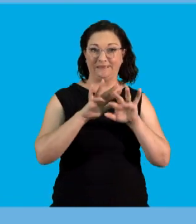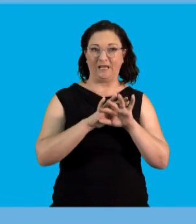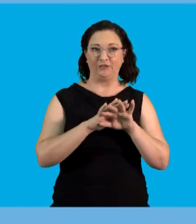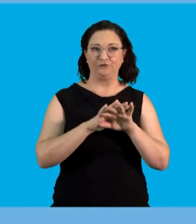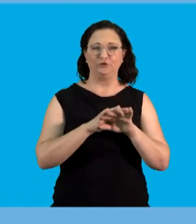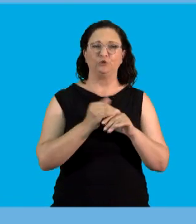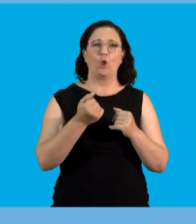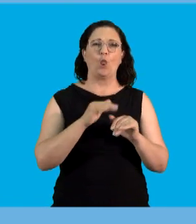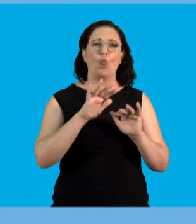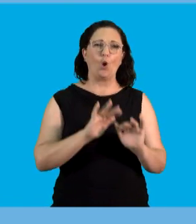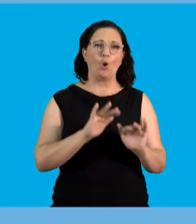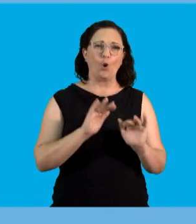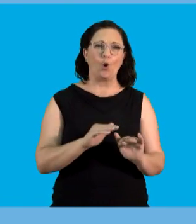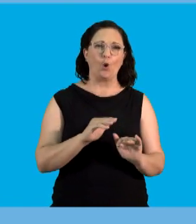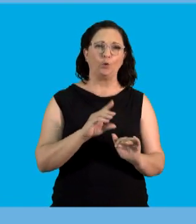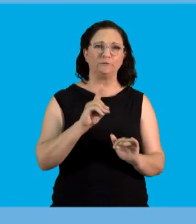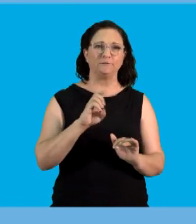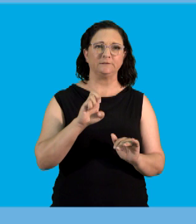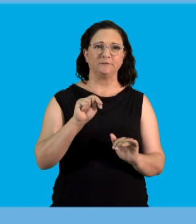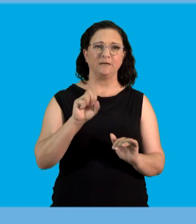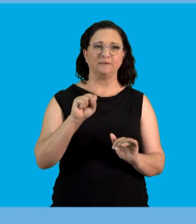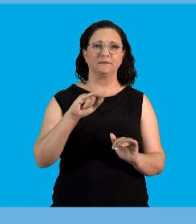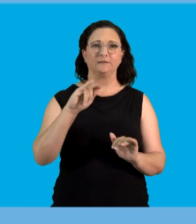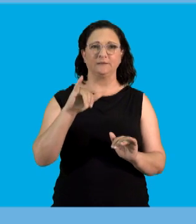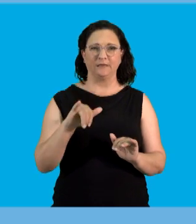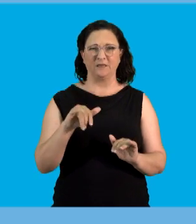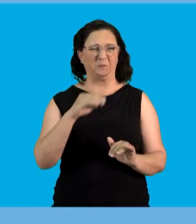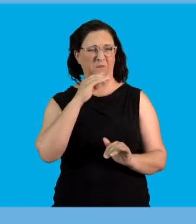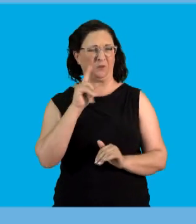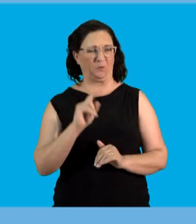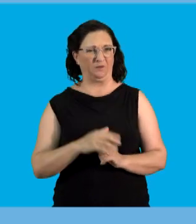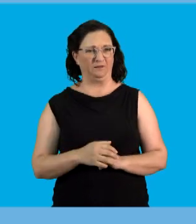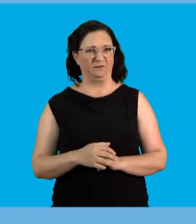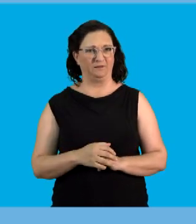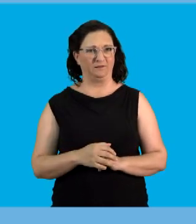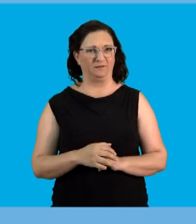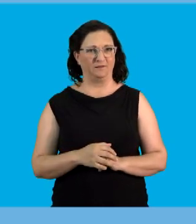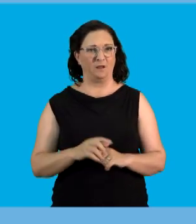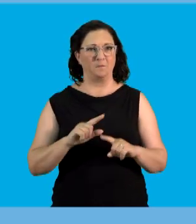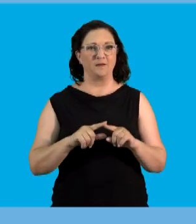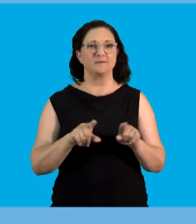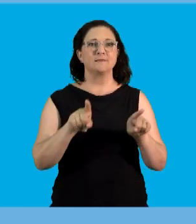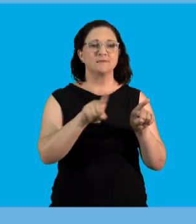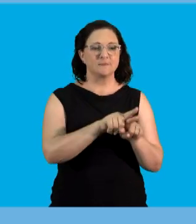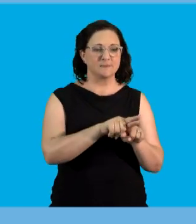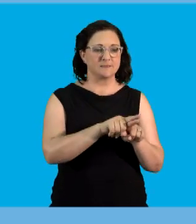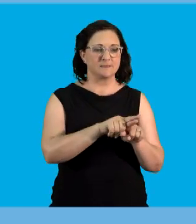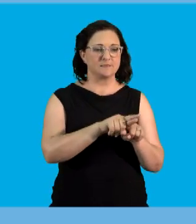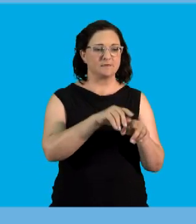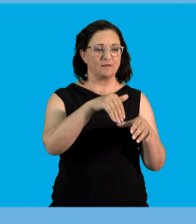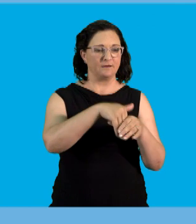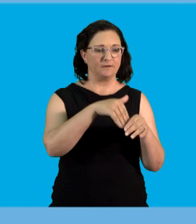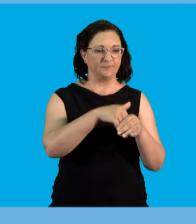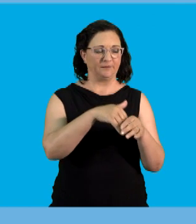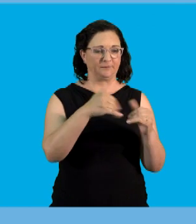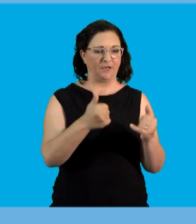to solids and liquids. So now what does that mean? It means for the same amount of the substances, that's now being the